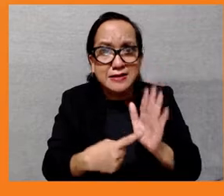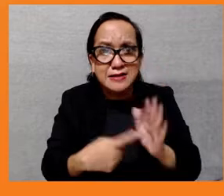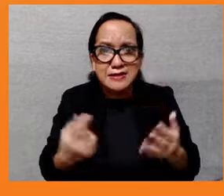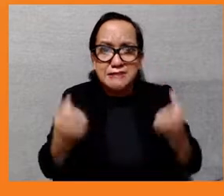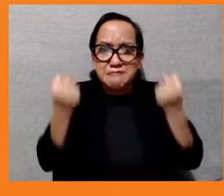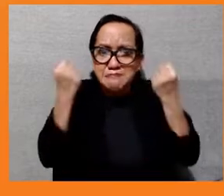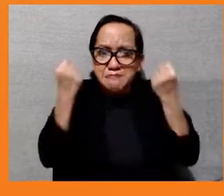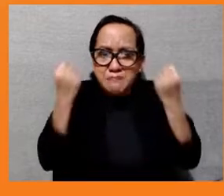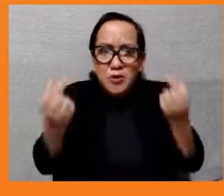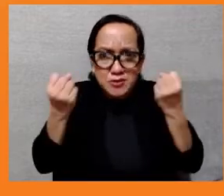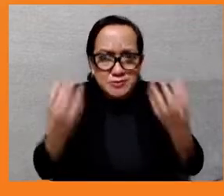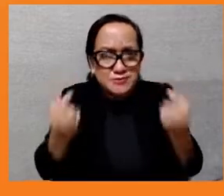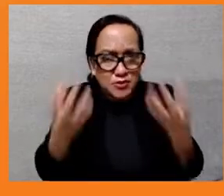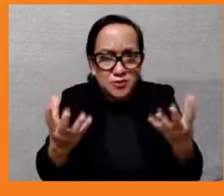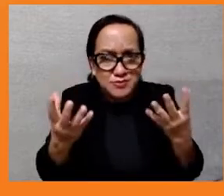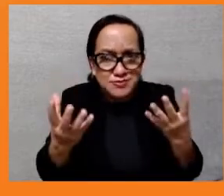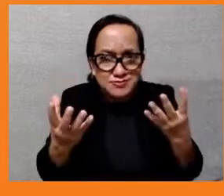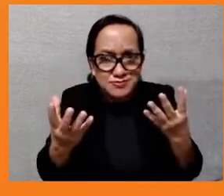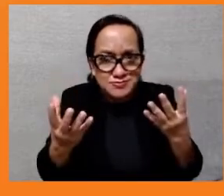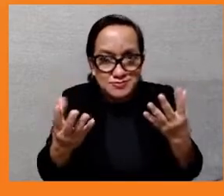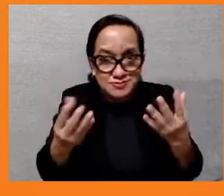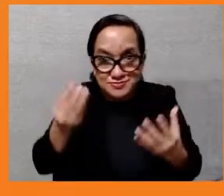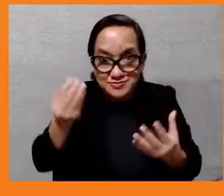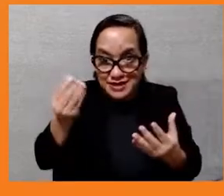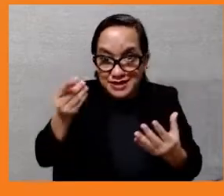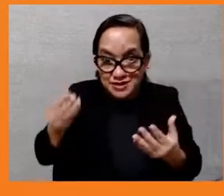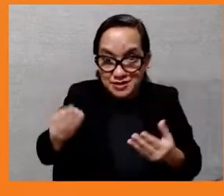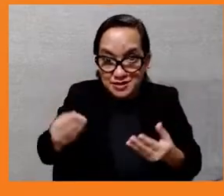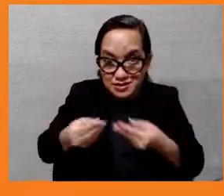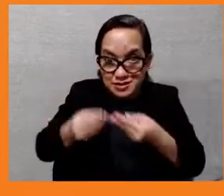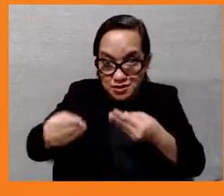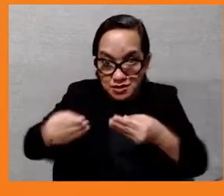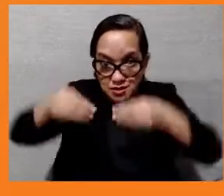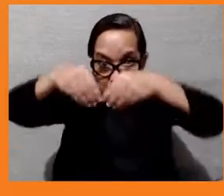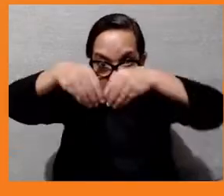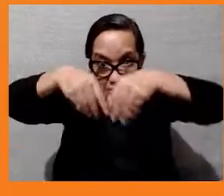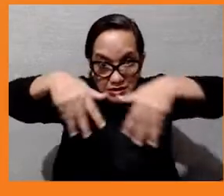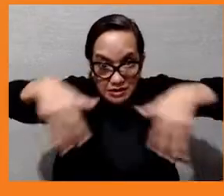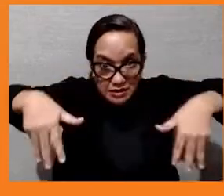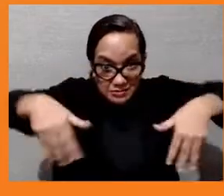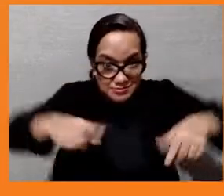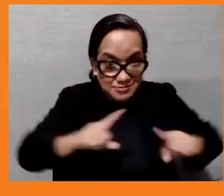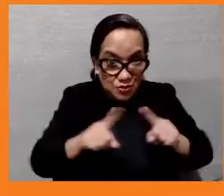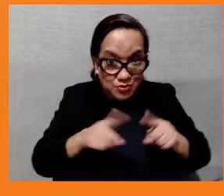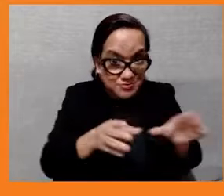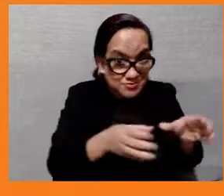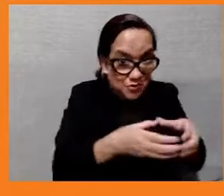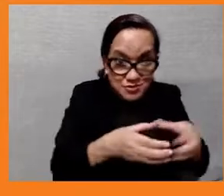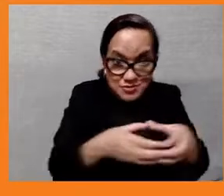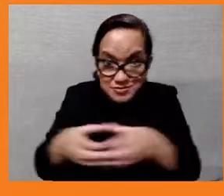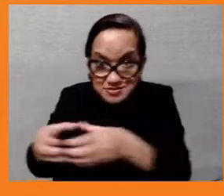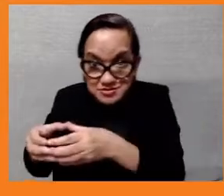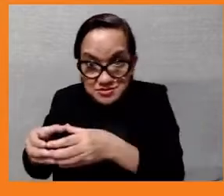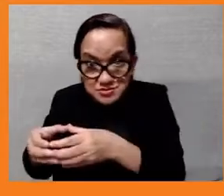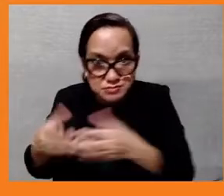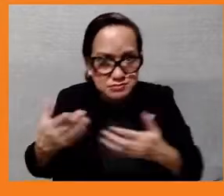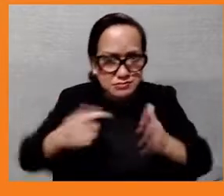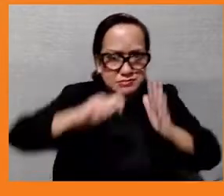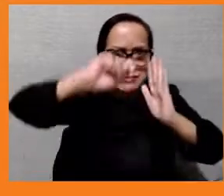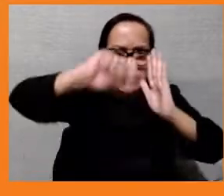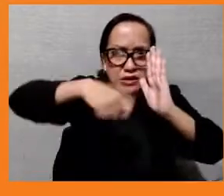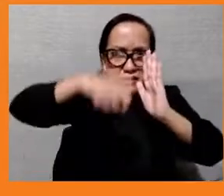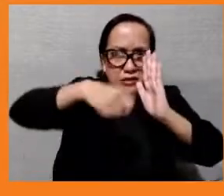policies, number 47, it is mentioned that the ADB will not finance projects that do not comply with its safeguard policy